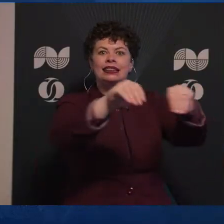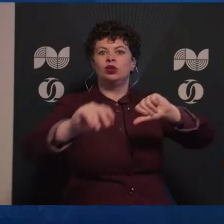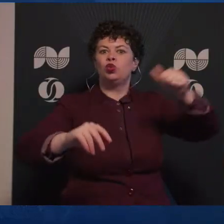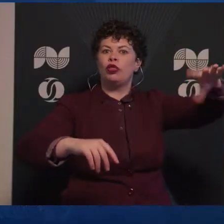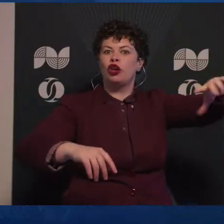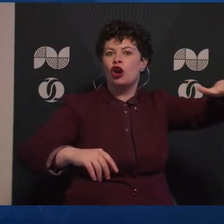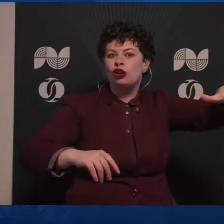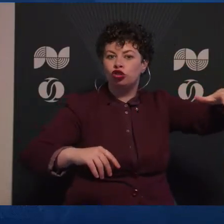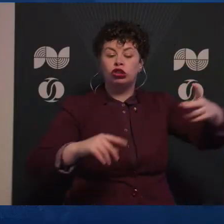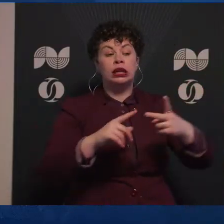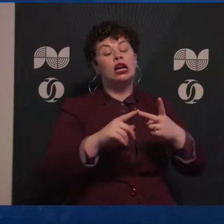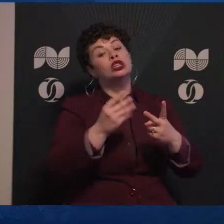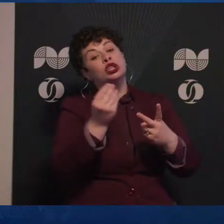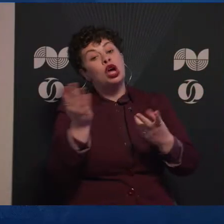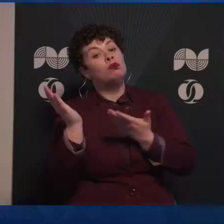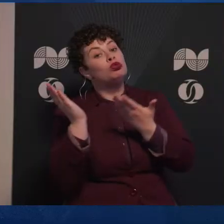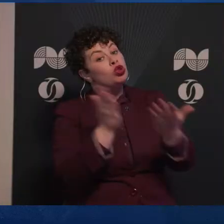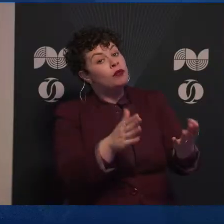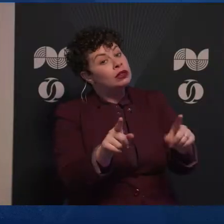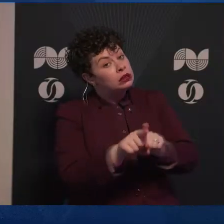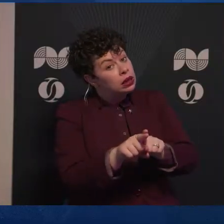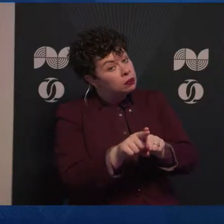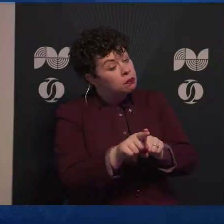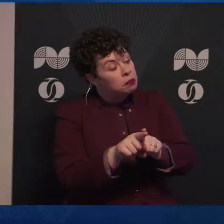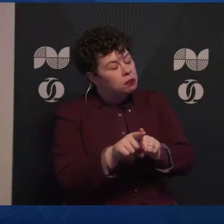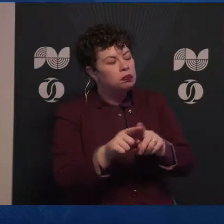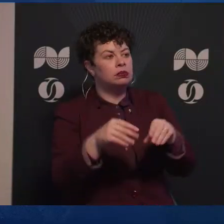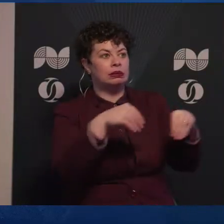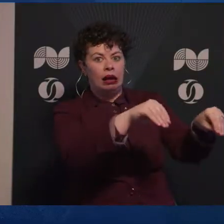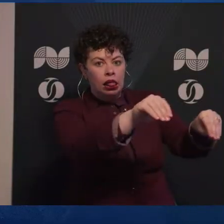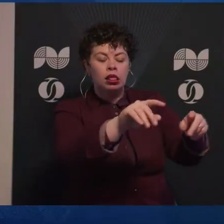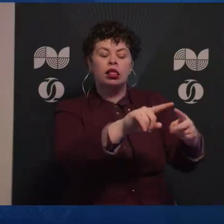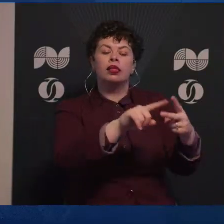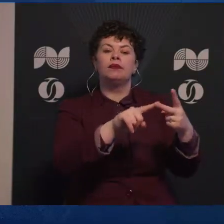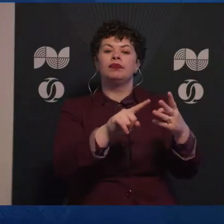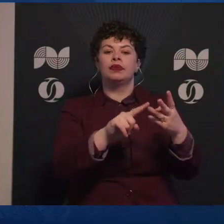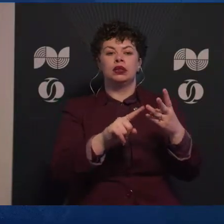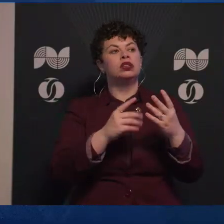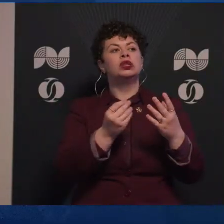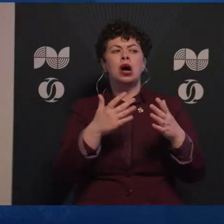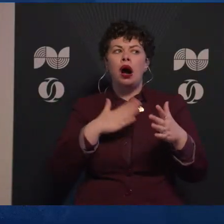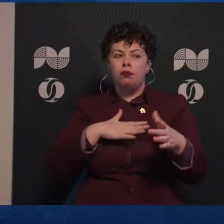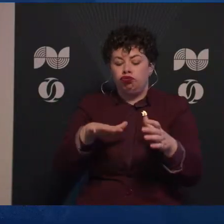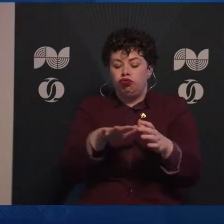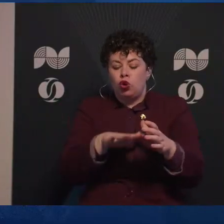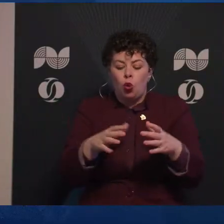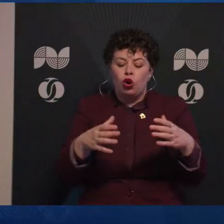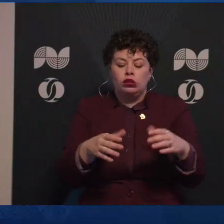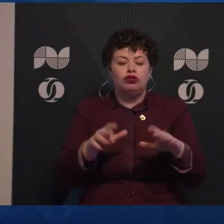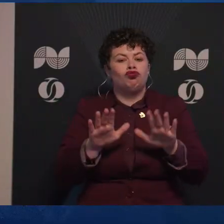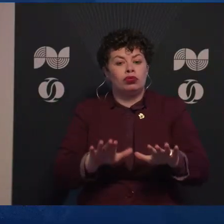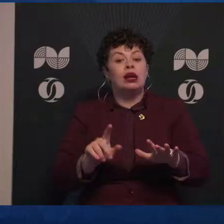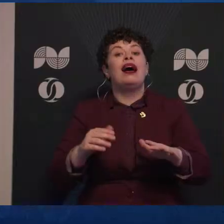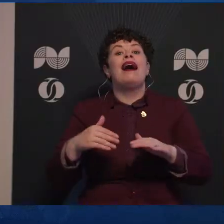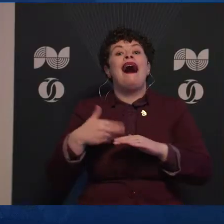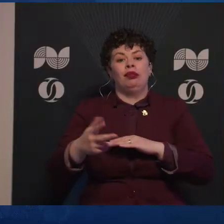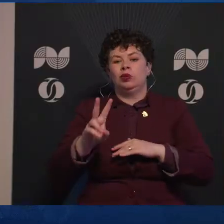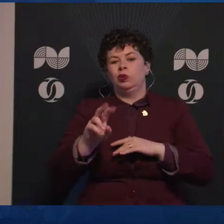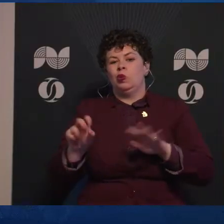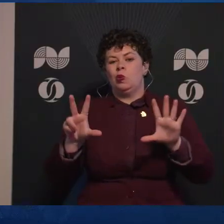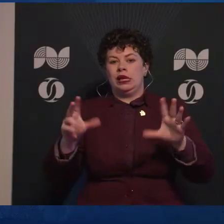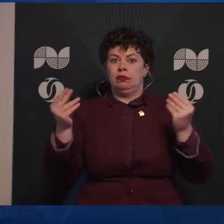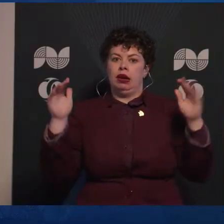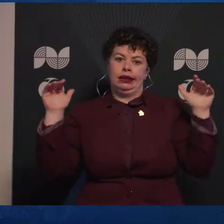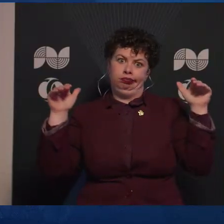exports of goods and services as the driver. Some were using sort of domestic sources. But after the global financial crisis,